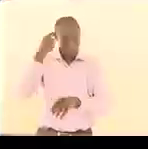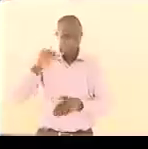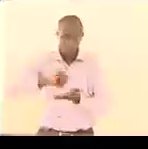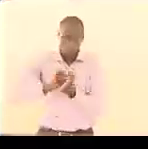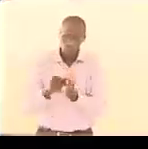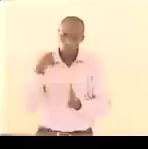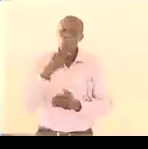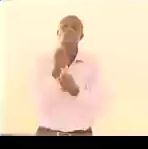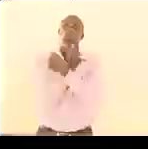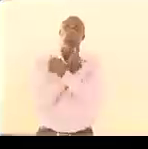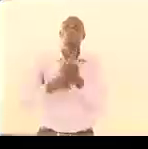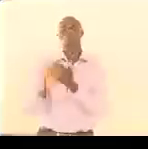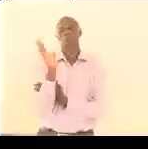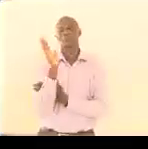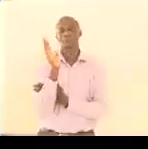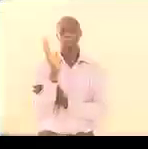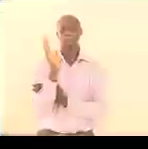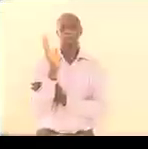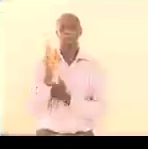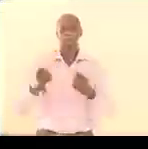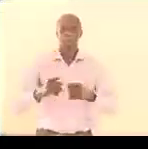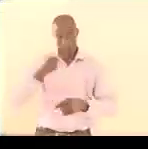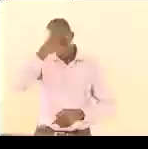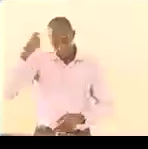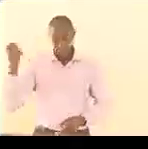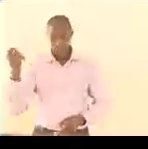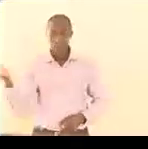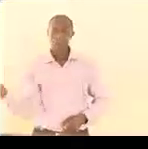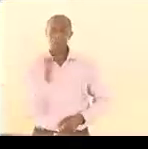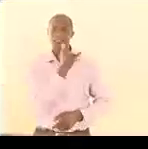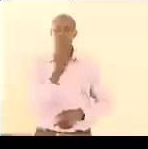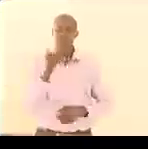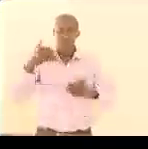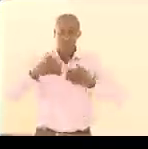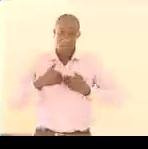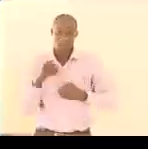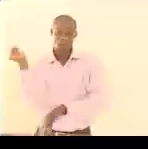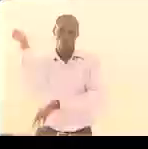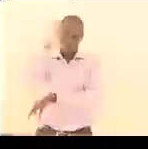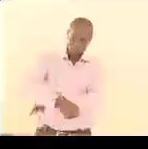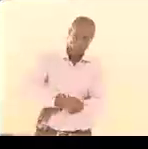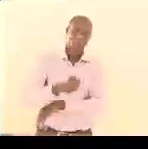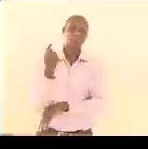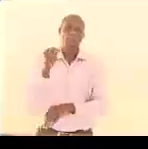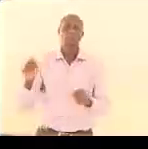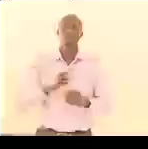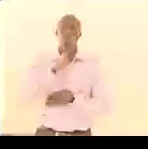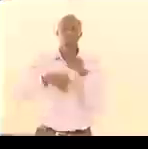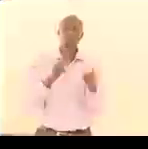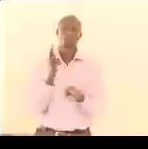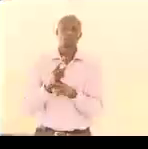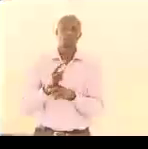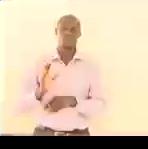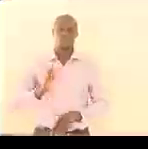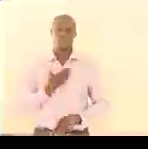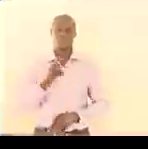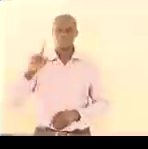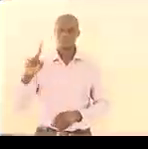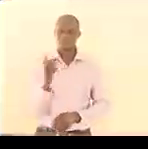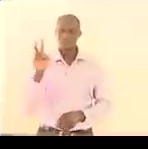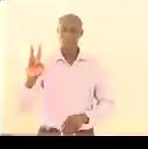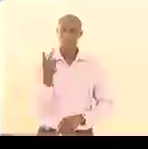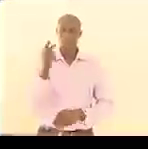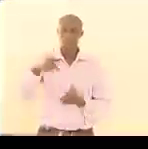burdensome for those who love God, because they have already overcome the world. Our